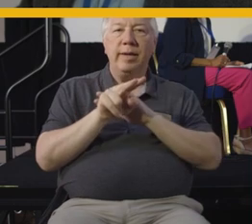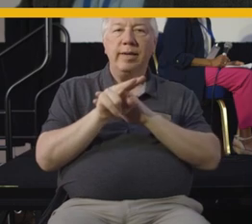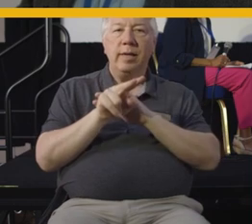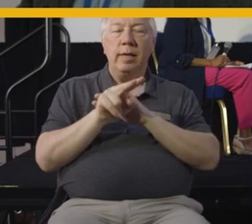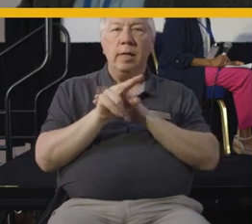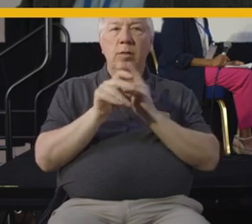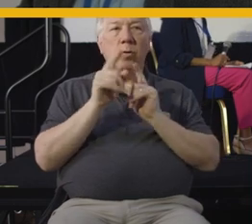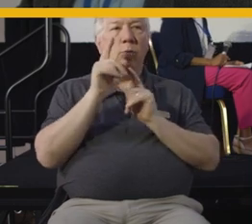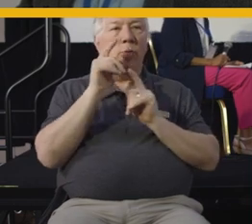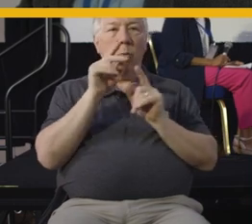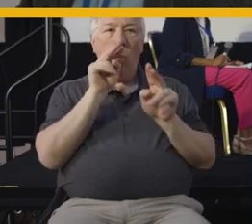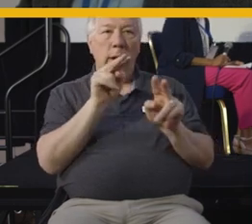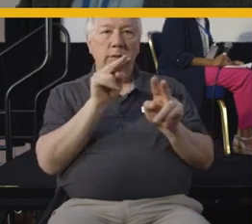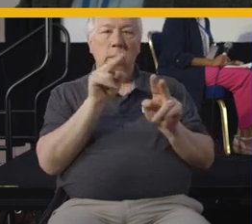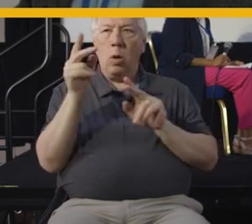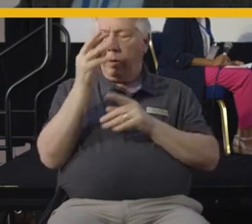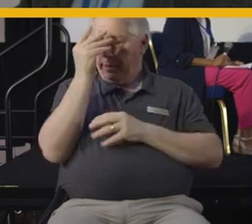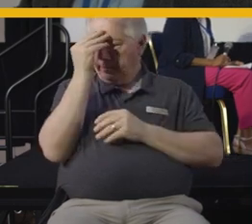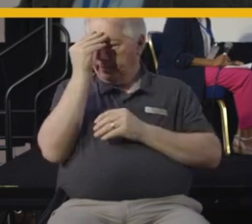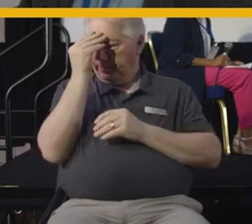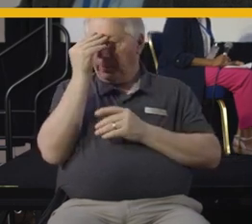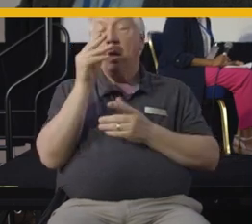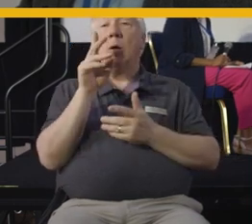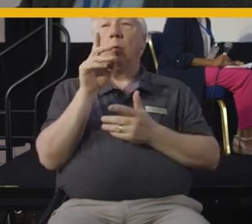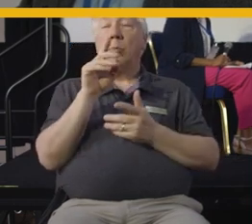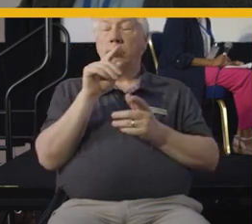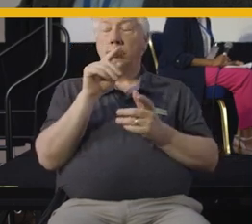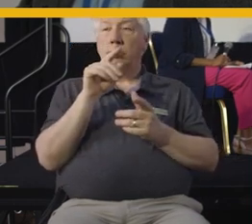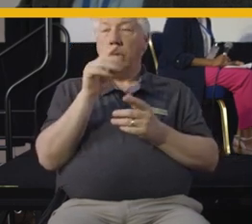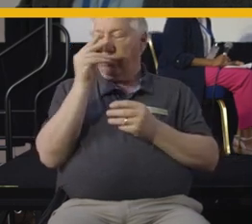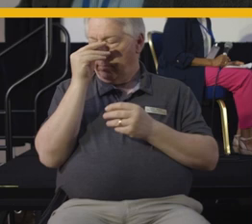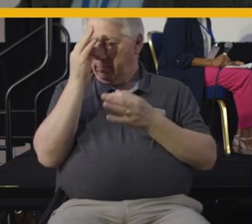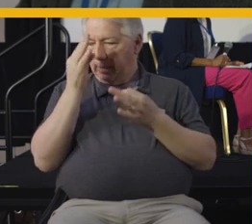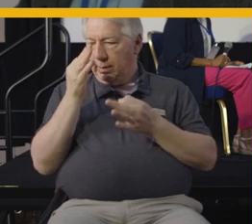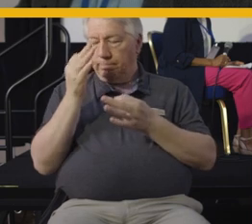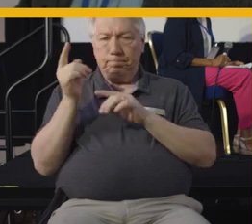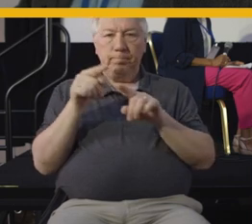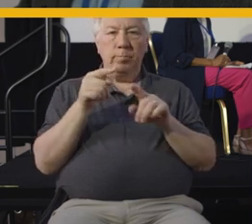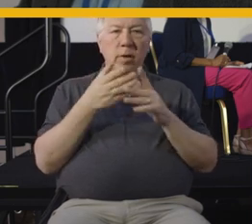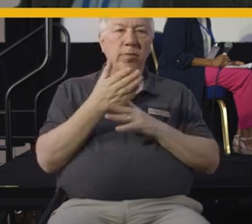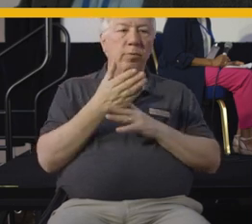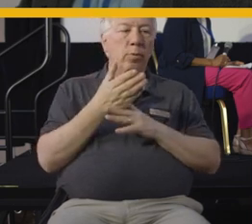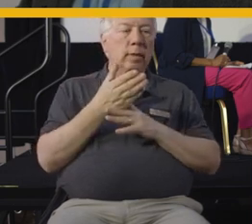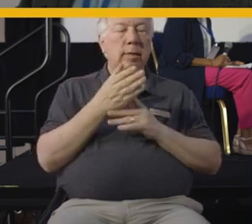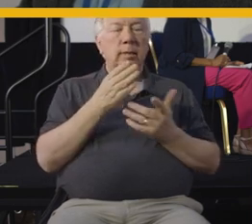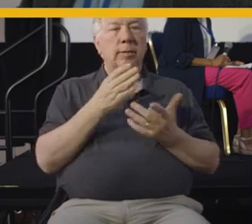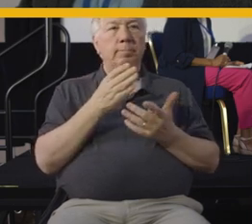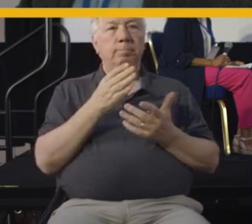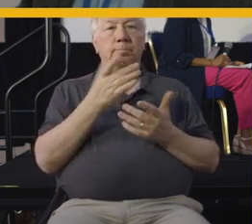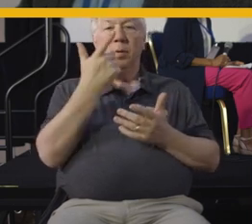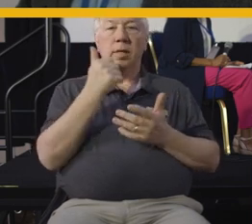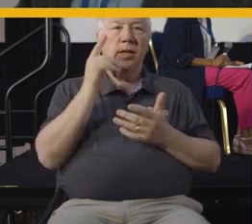and figure it out, which we did. We arrived at the idea that coming in through the brilliant creators,